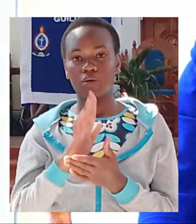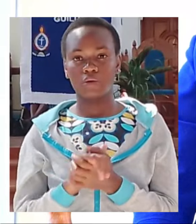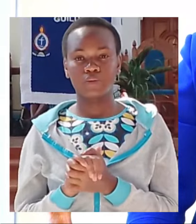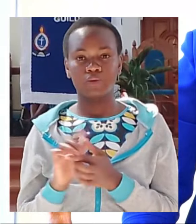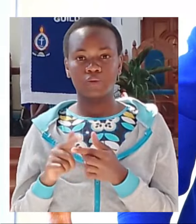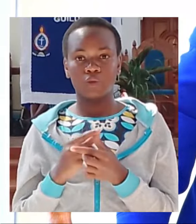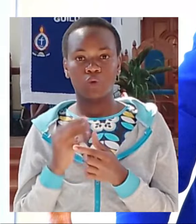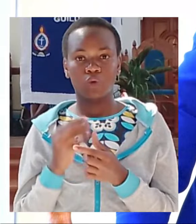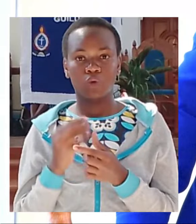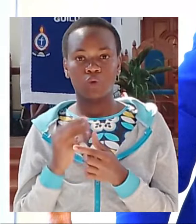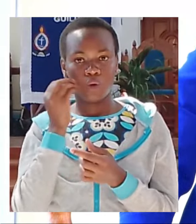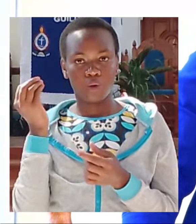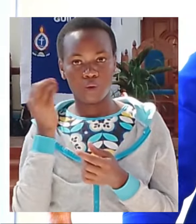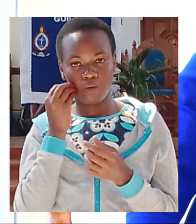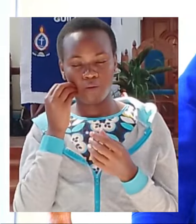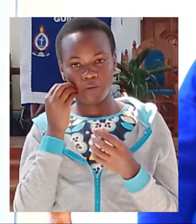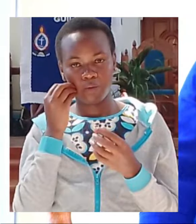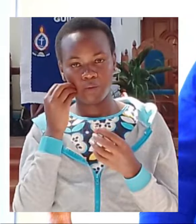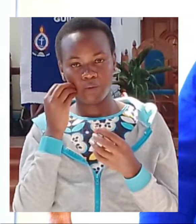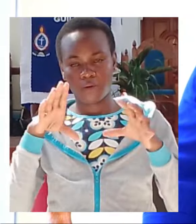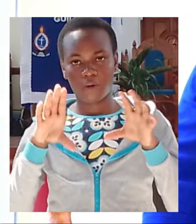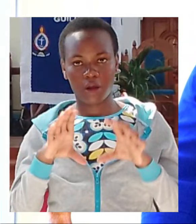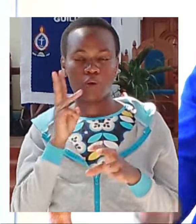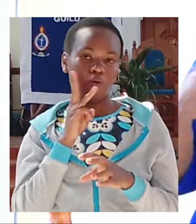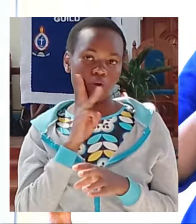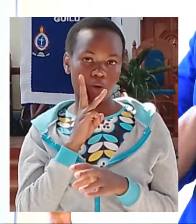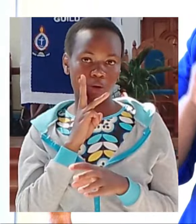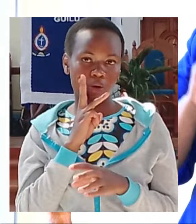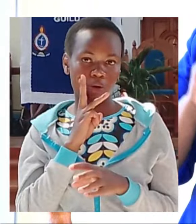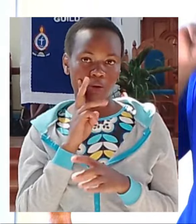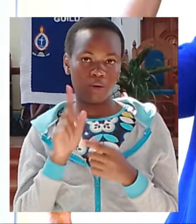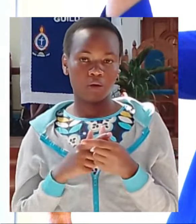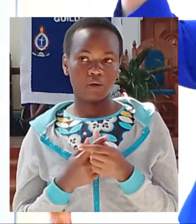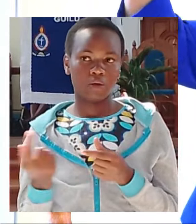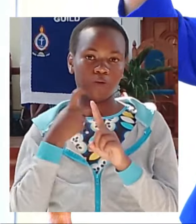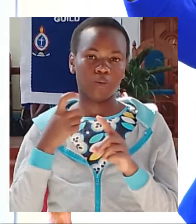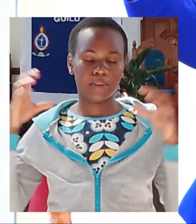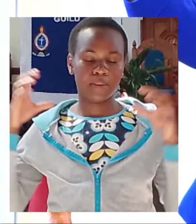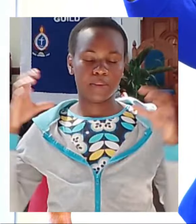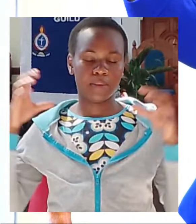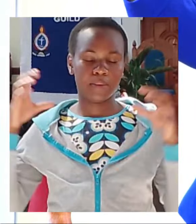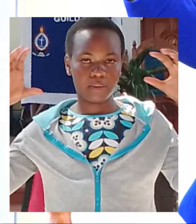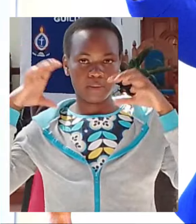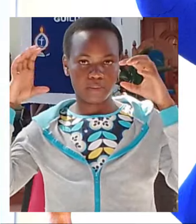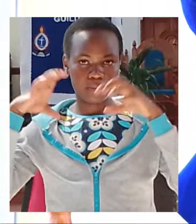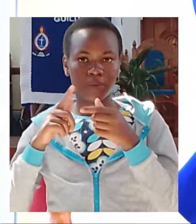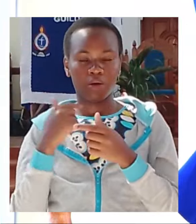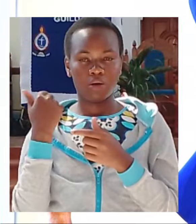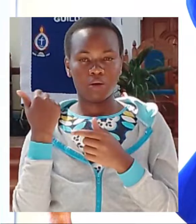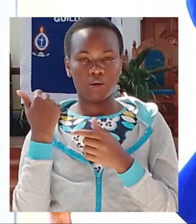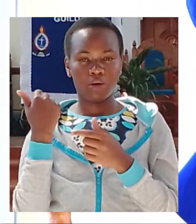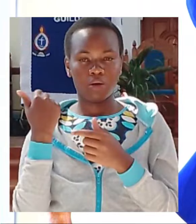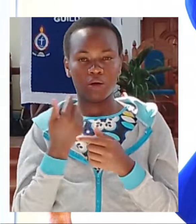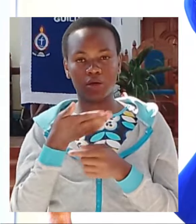If your home was flattened by floods that came from the rain that was given